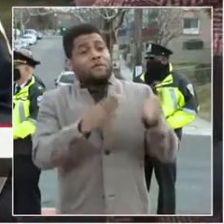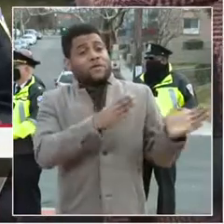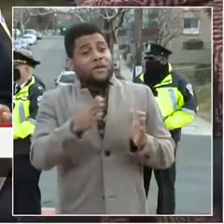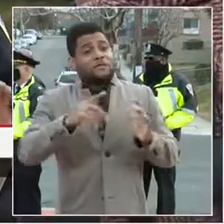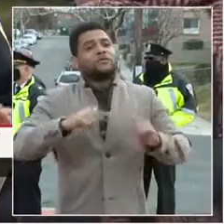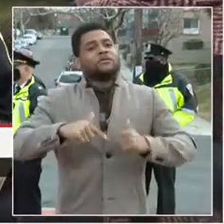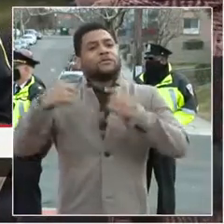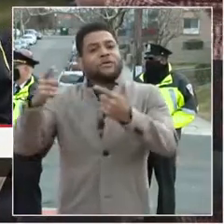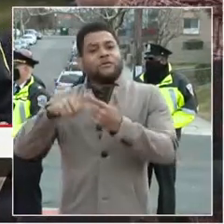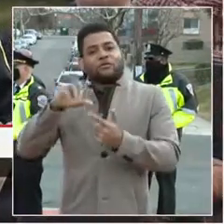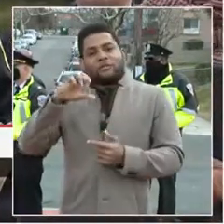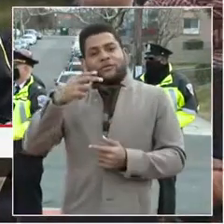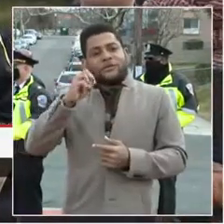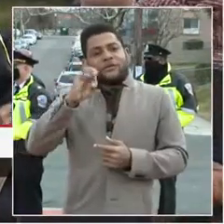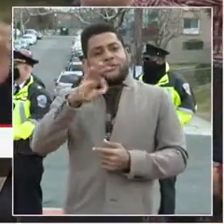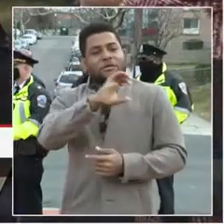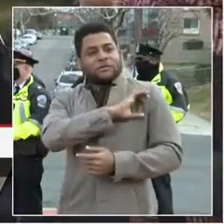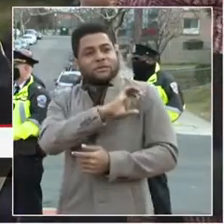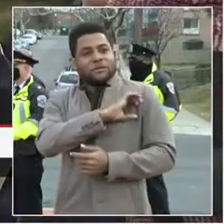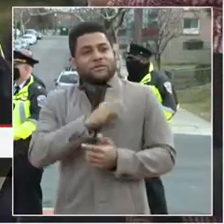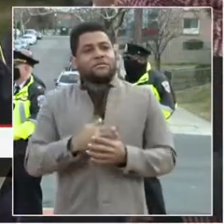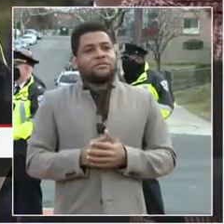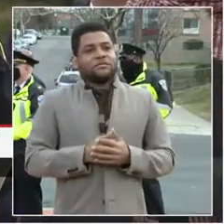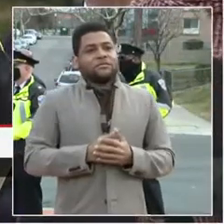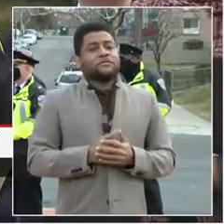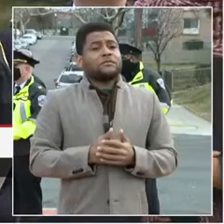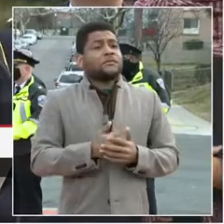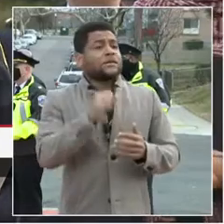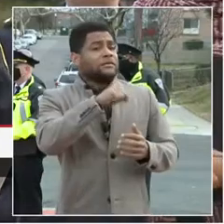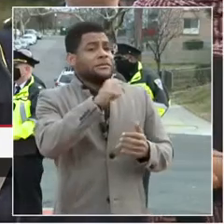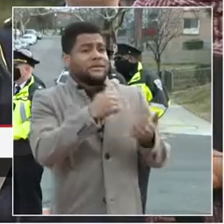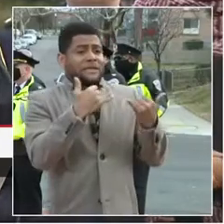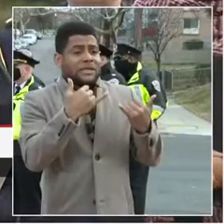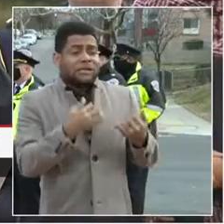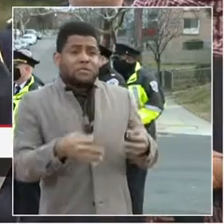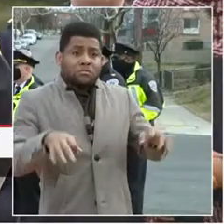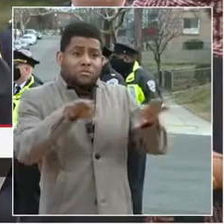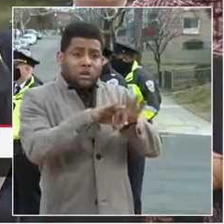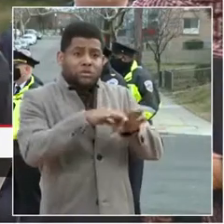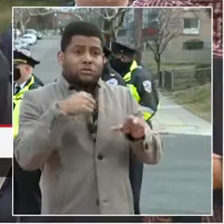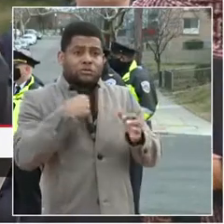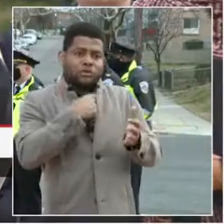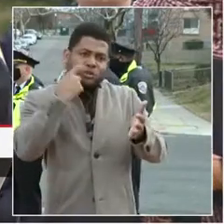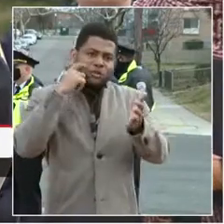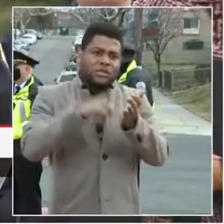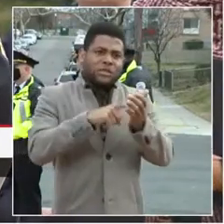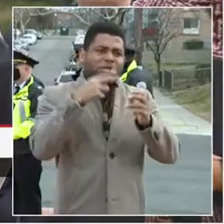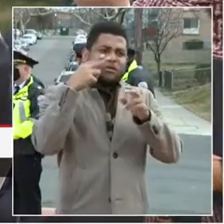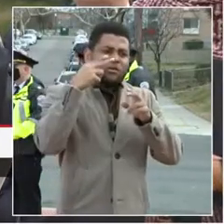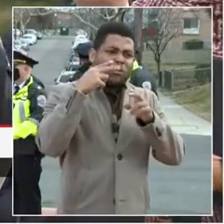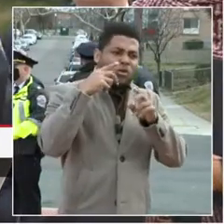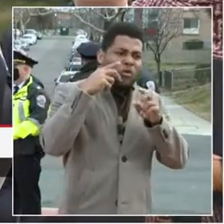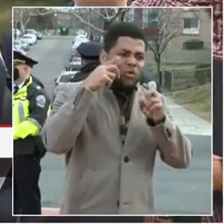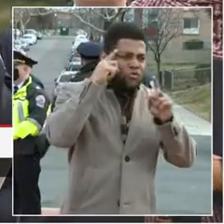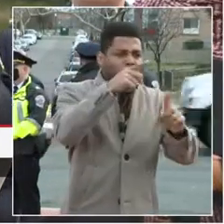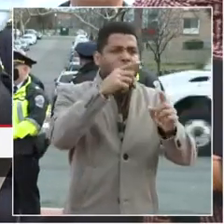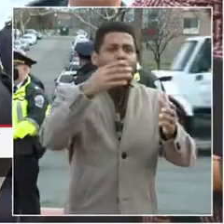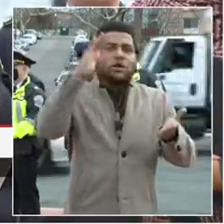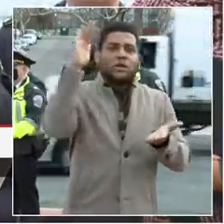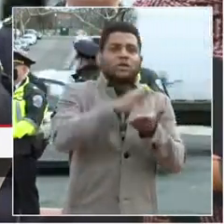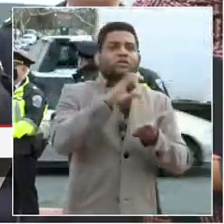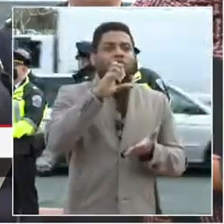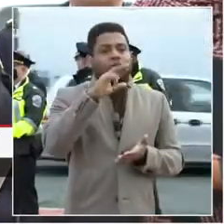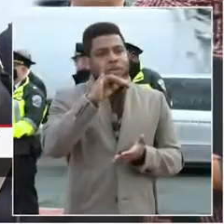too, I think it's important that we point out when we talk about homicide reduction partnerships, while we do see some juveniles